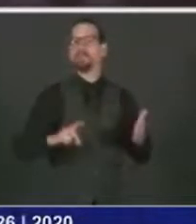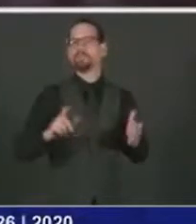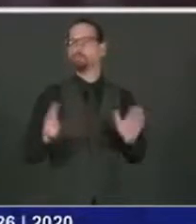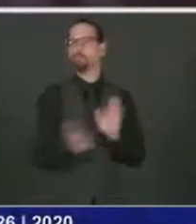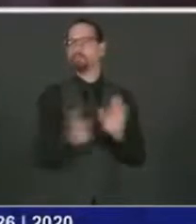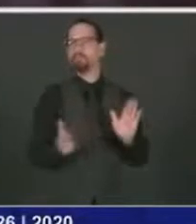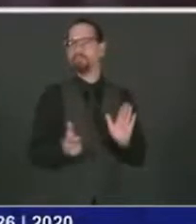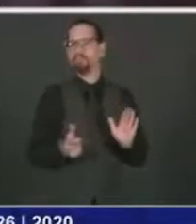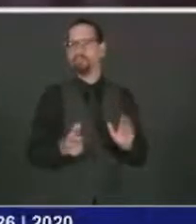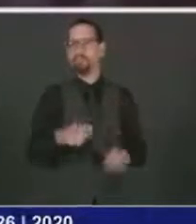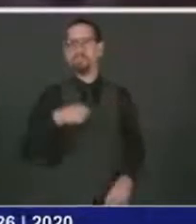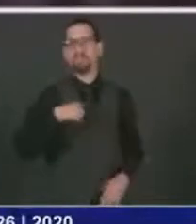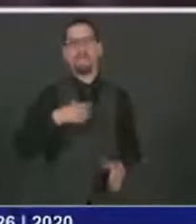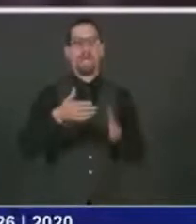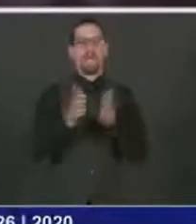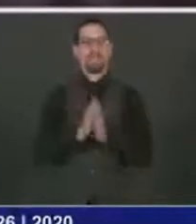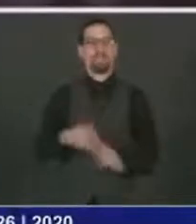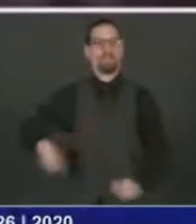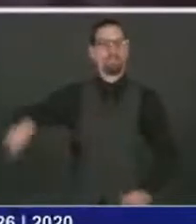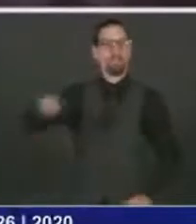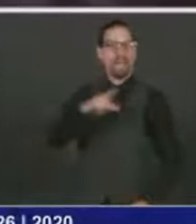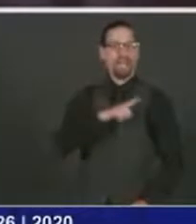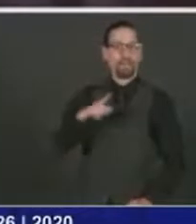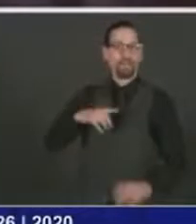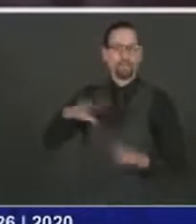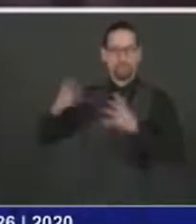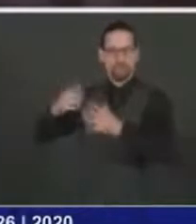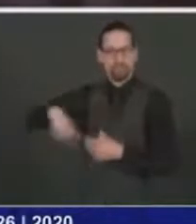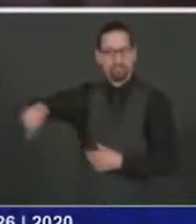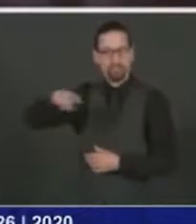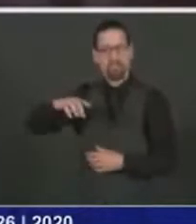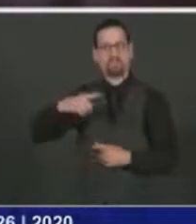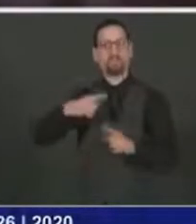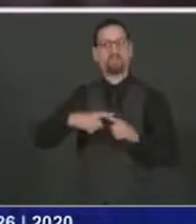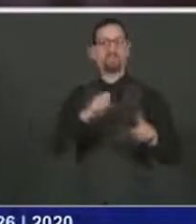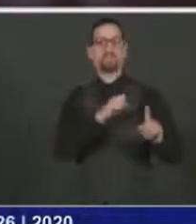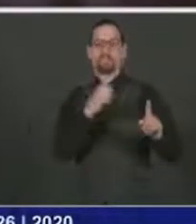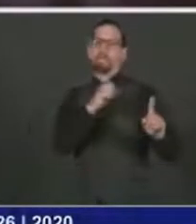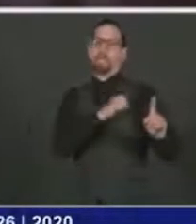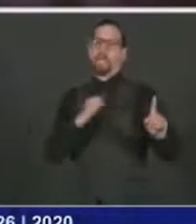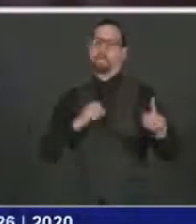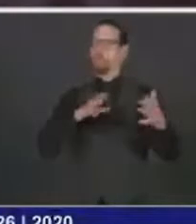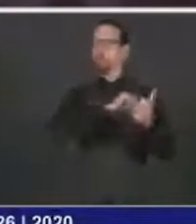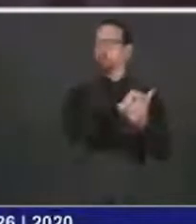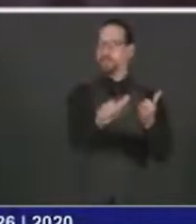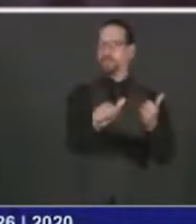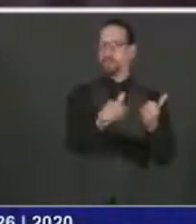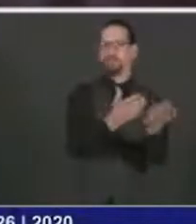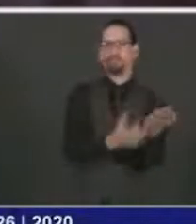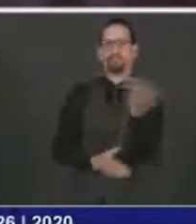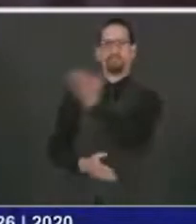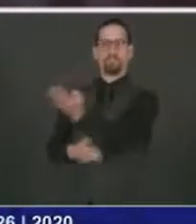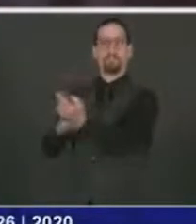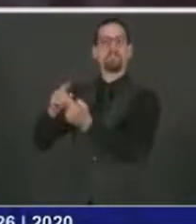the Senate's already passed it. It's in the House now, and I hope the legislature does the right thing, passes that law, and I look